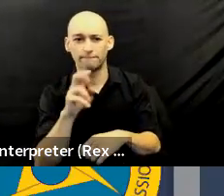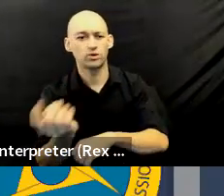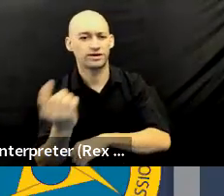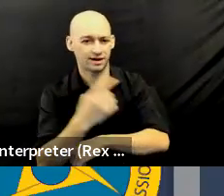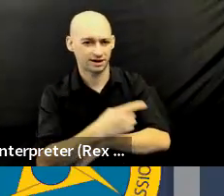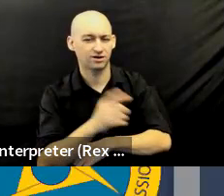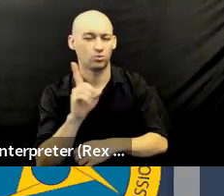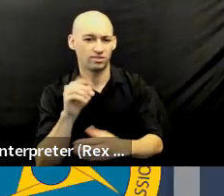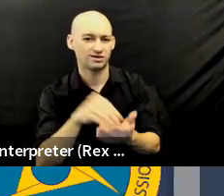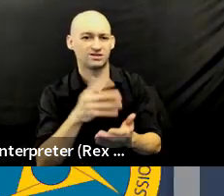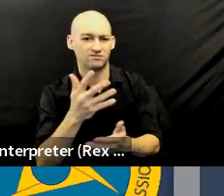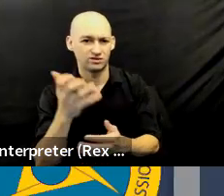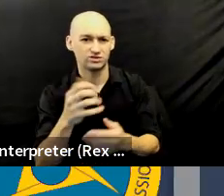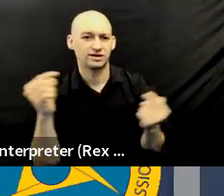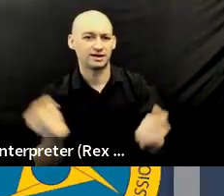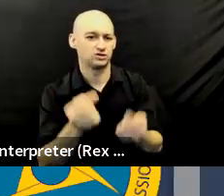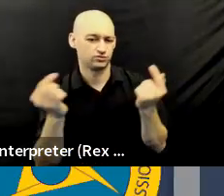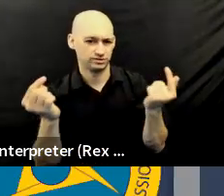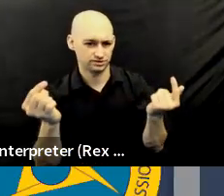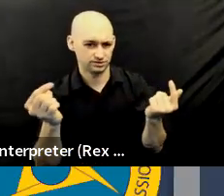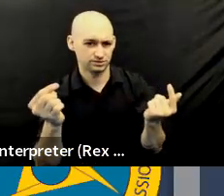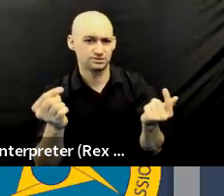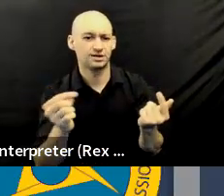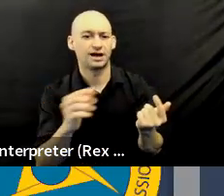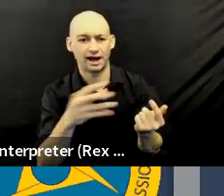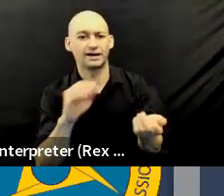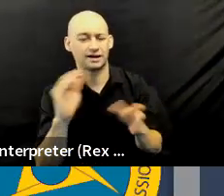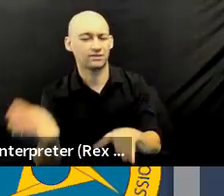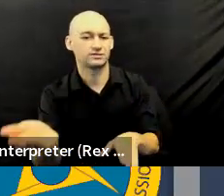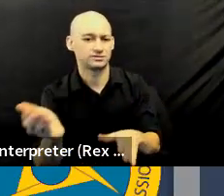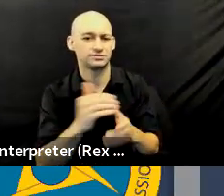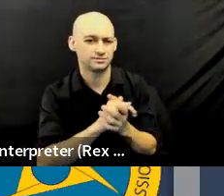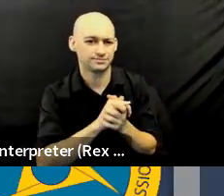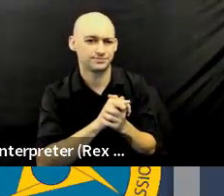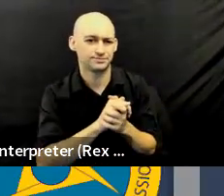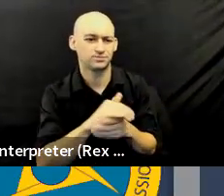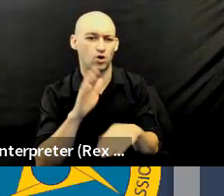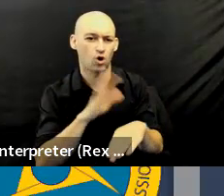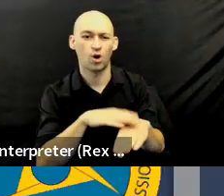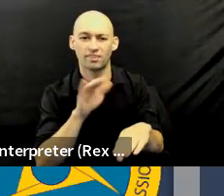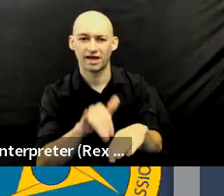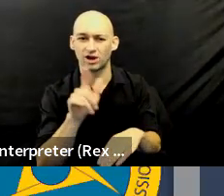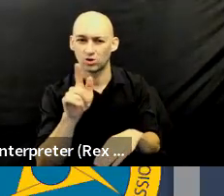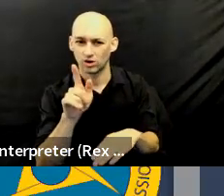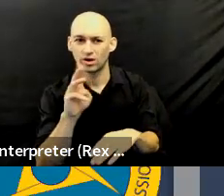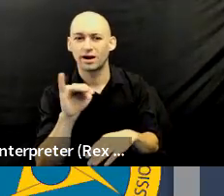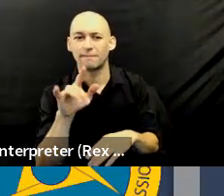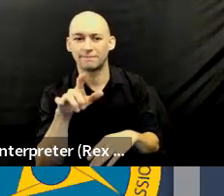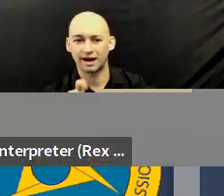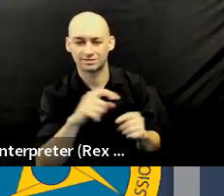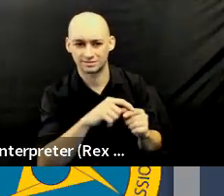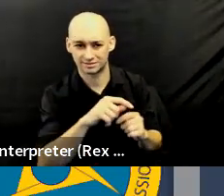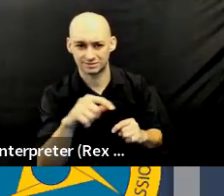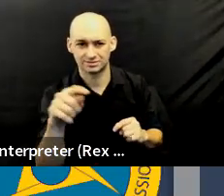1,500 injuries and deaths on that 21-mile stretch. The